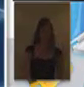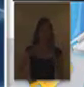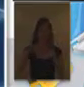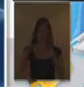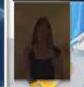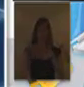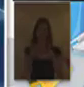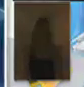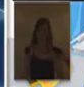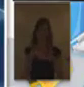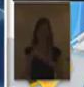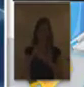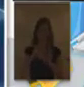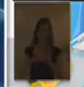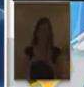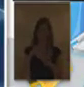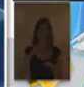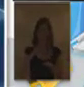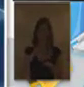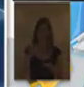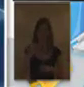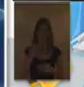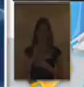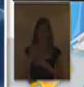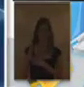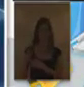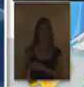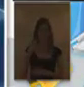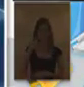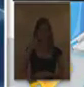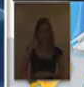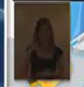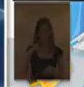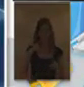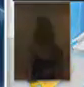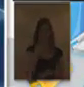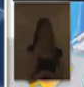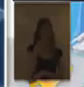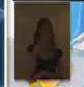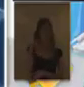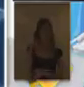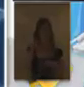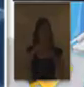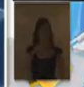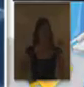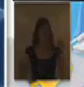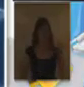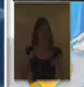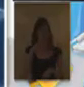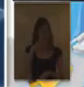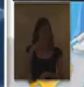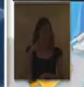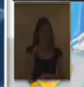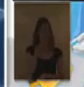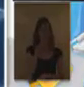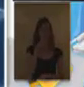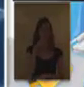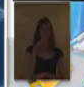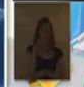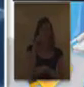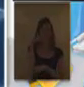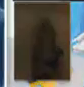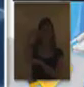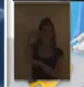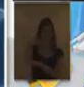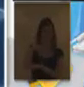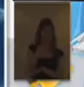interfaces so you can see what's on the touch screen. On the television, we have also interfaces for the presentations. You can see different cameras.